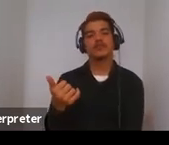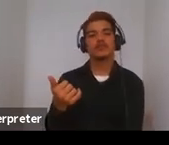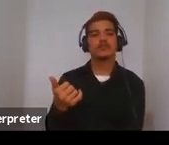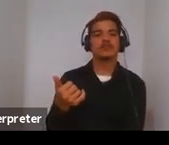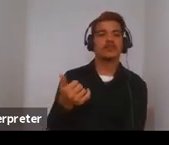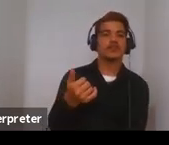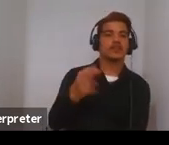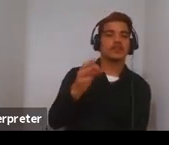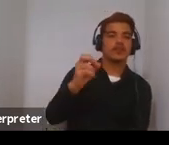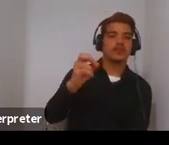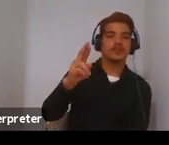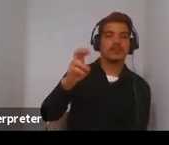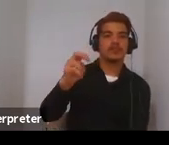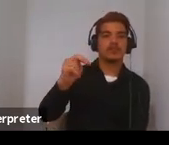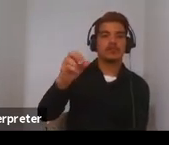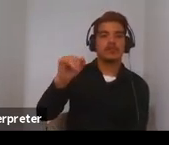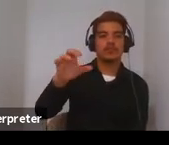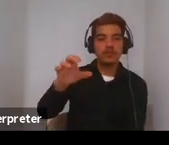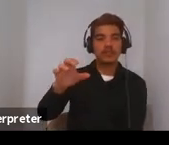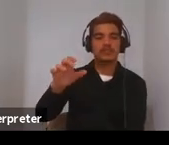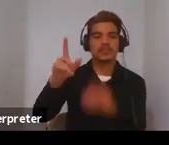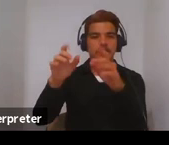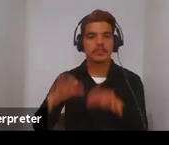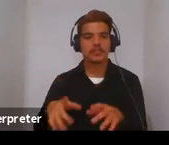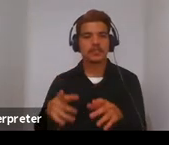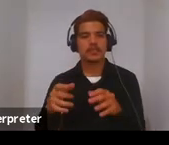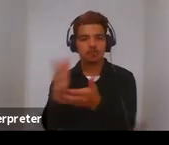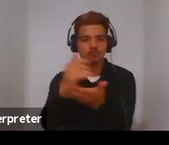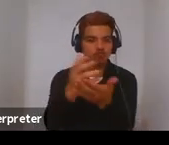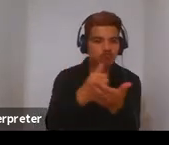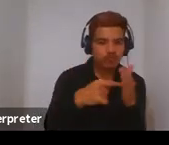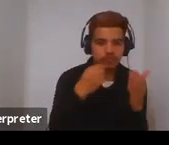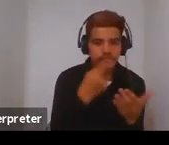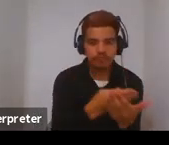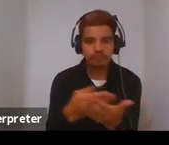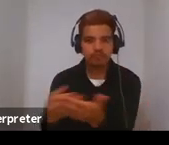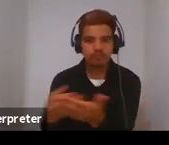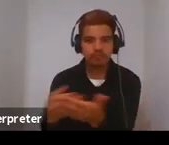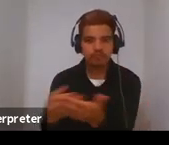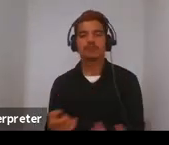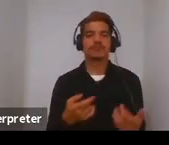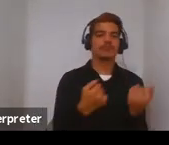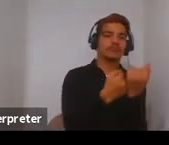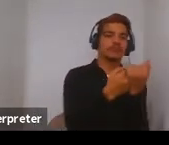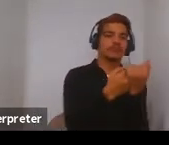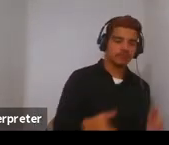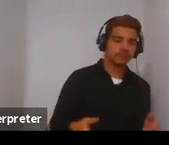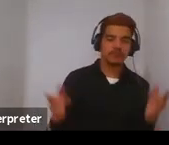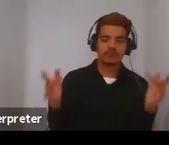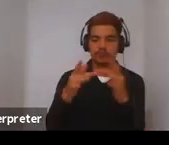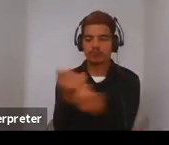a gathering of physical evidence. And as advocates and as someone that may come in contact with survivors, it's an